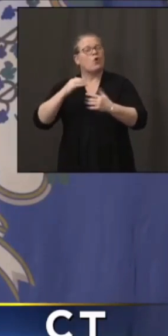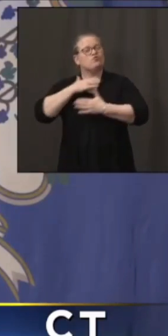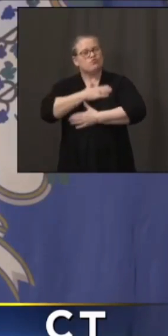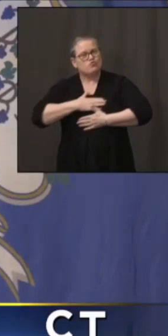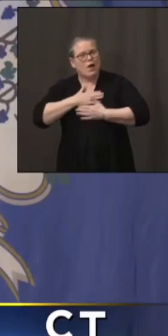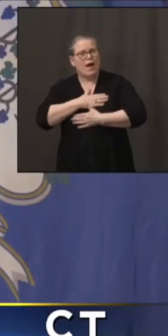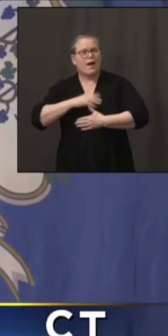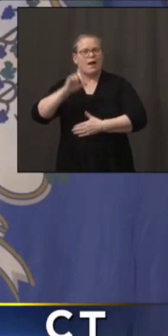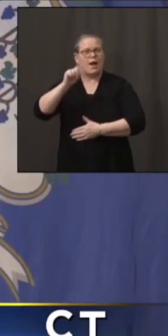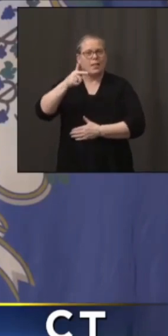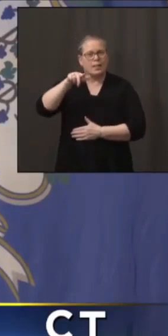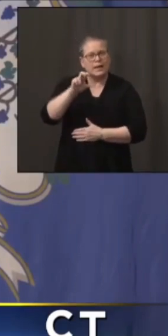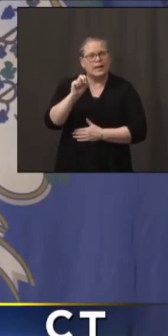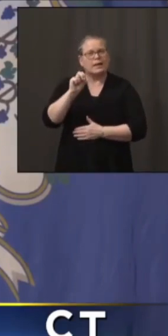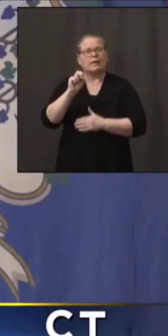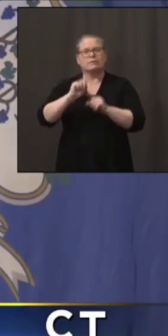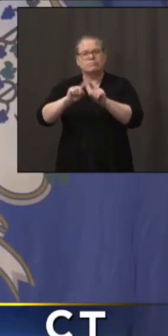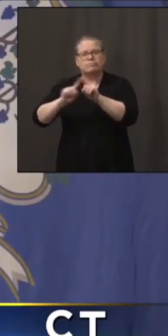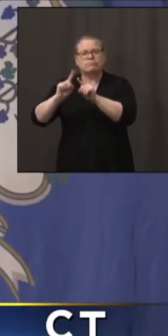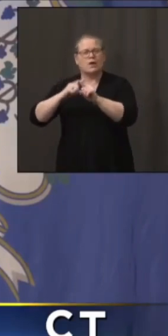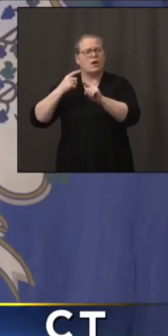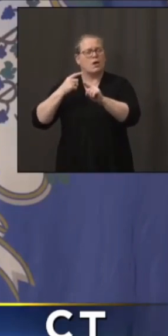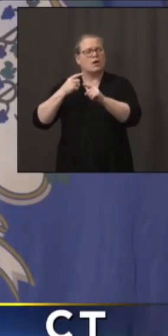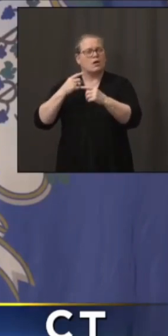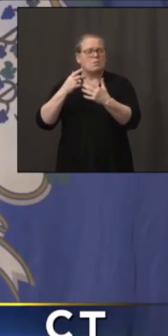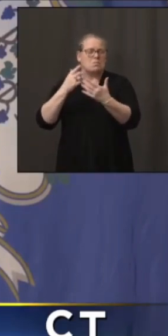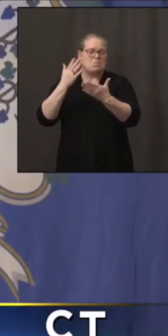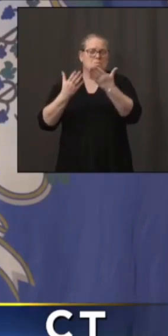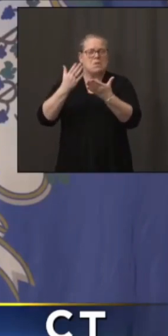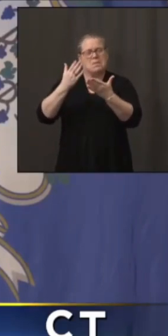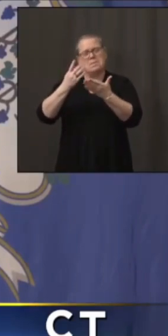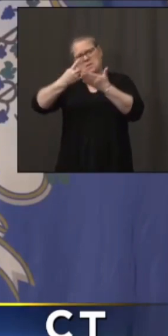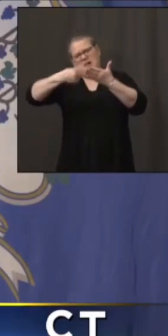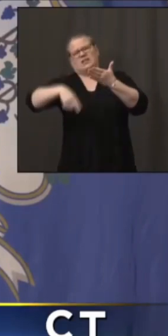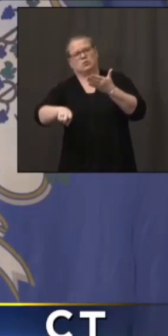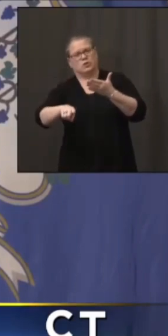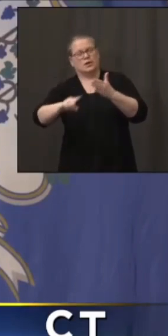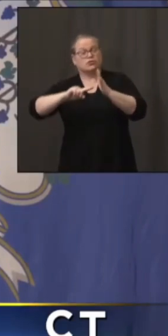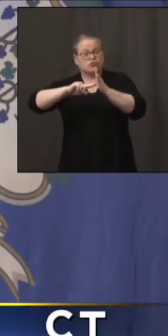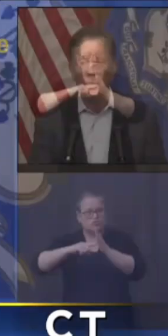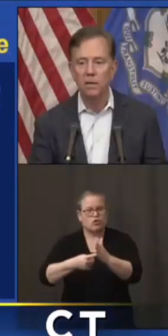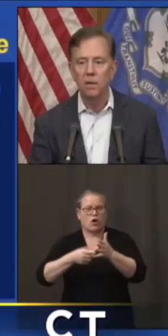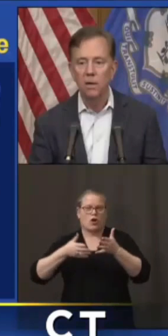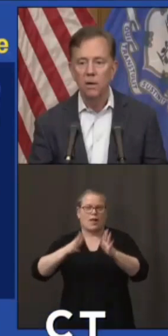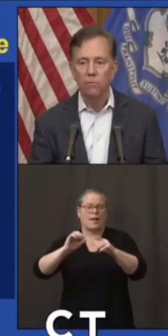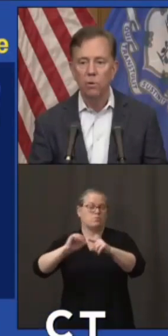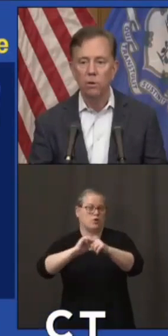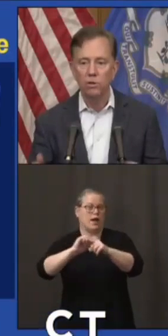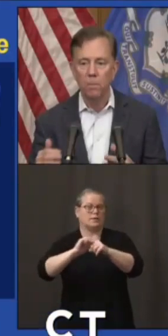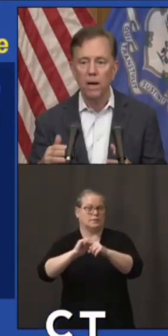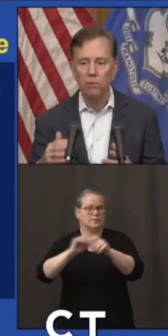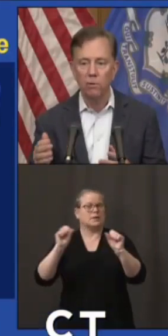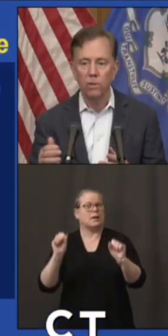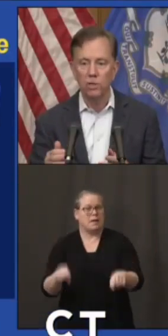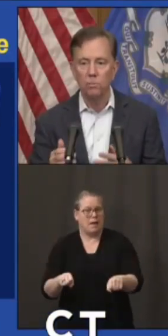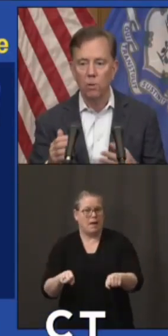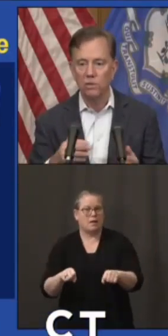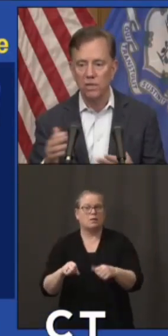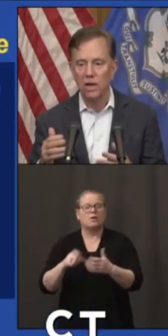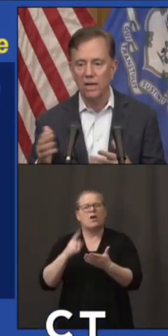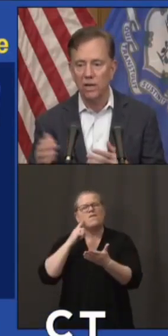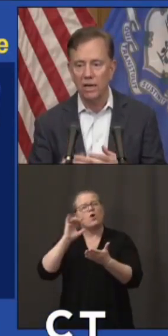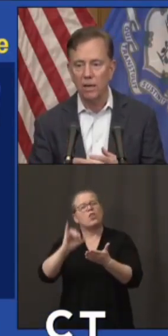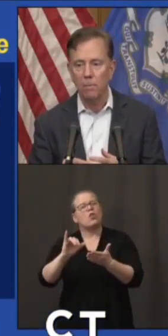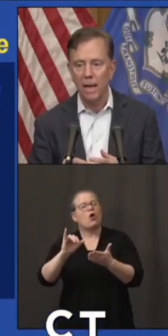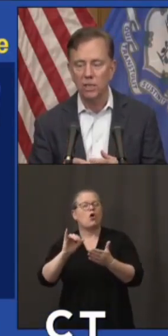here. We wanted to bring this out that we're about a week away from allowing practices to begin for all those moderate risk sports.